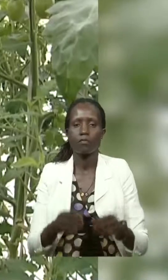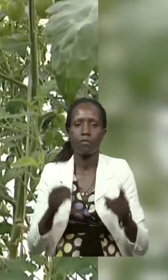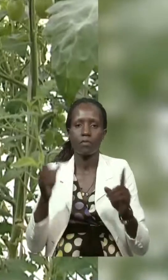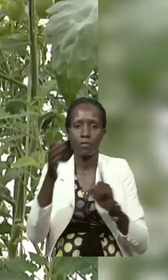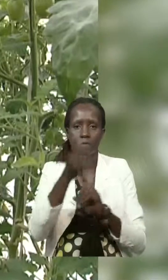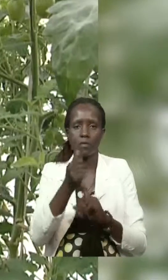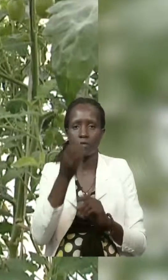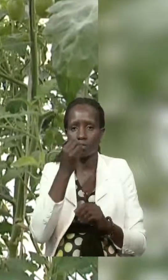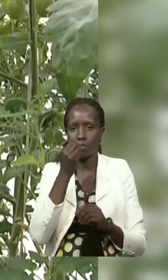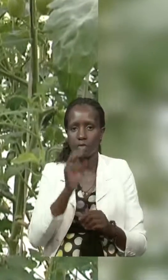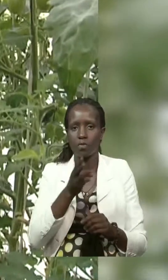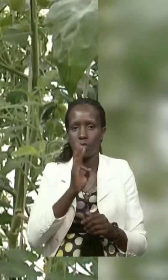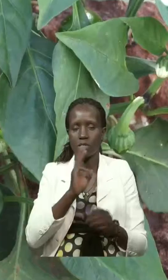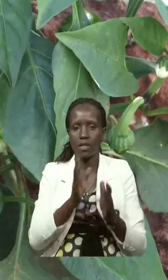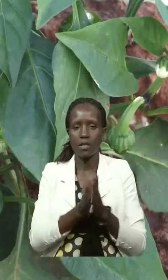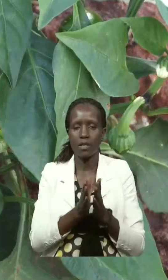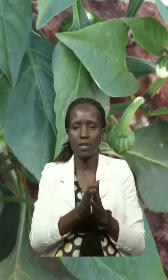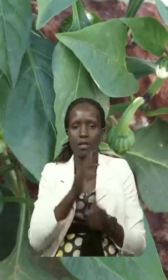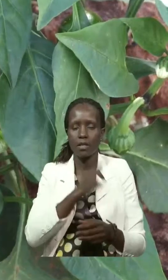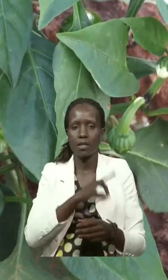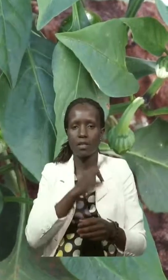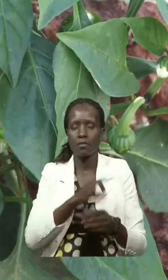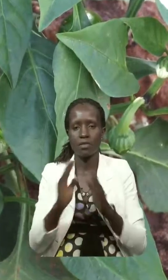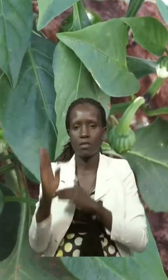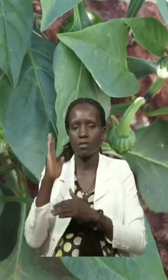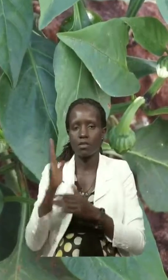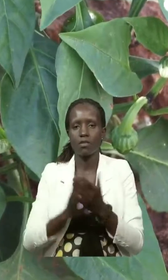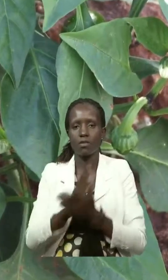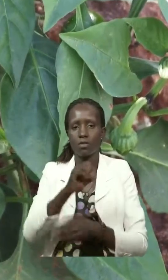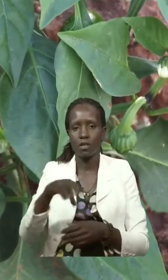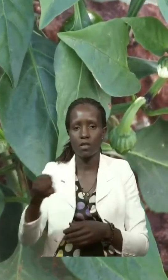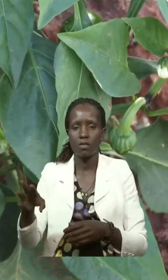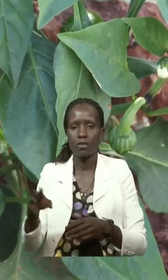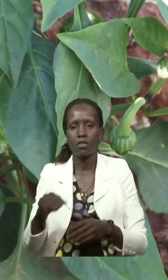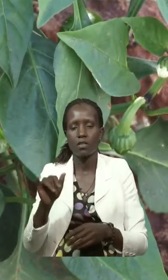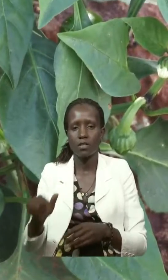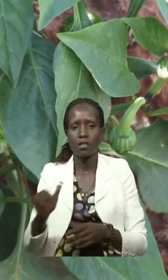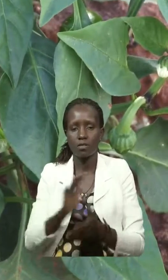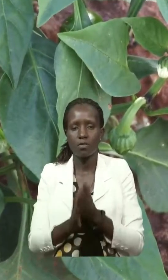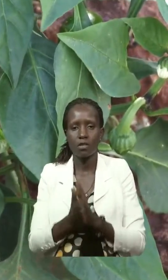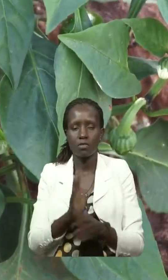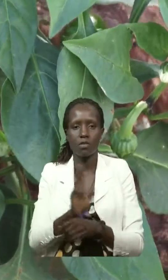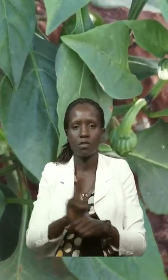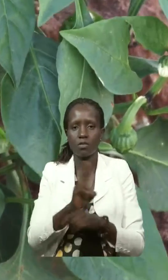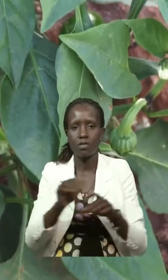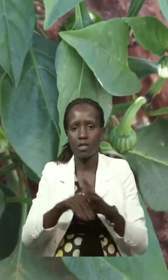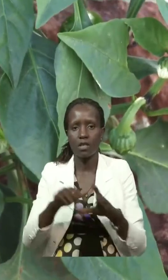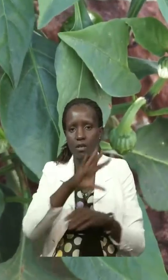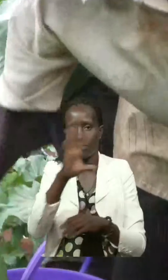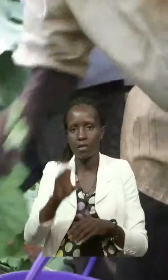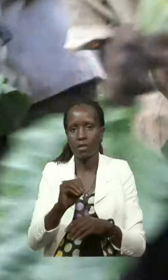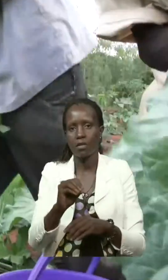The potential to achieve food, water and income security through irrigation remains untapped across the African continent.